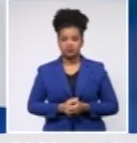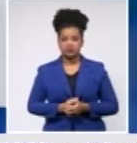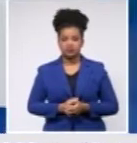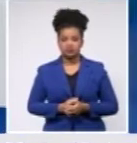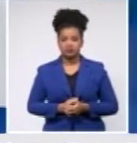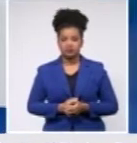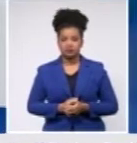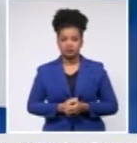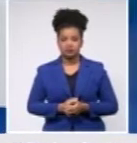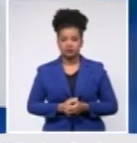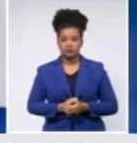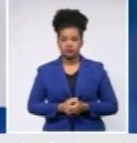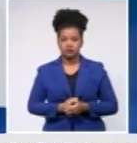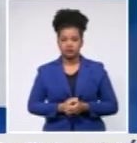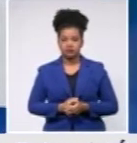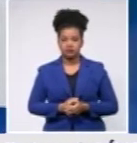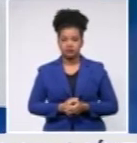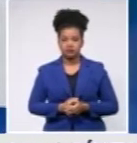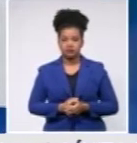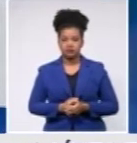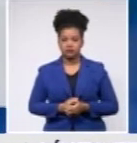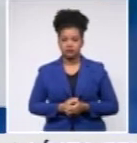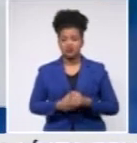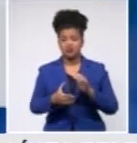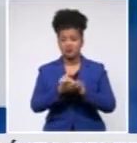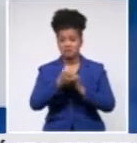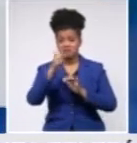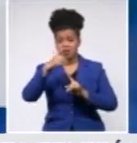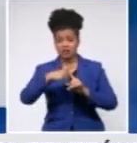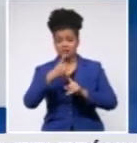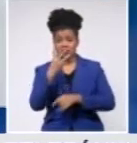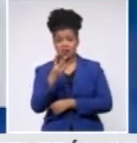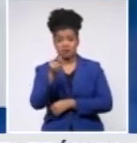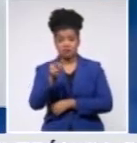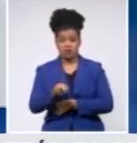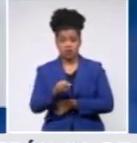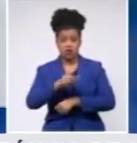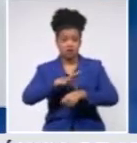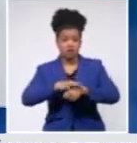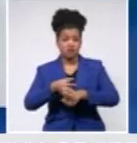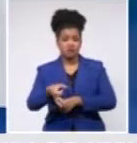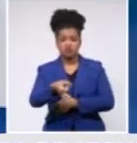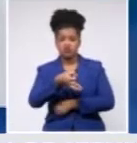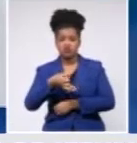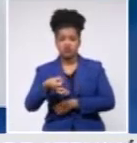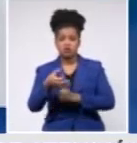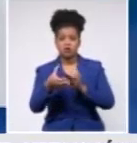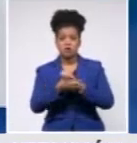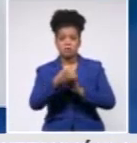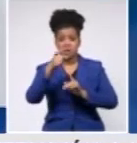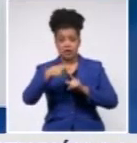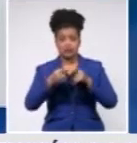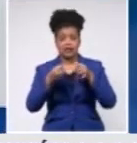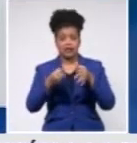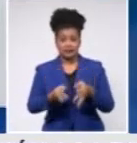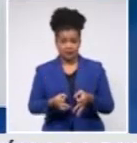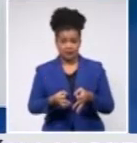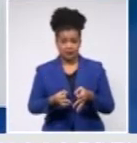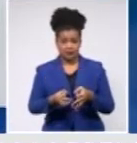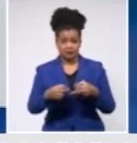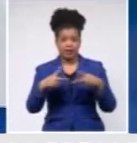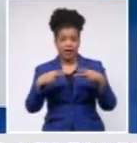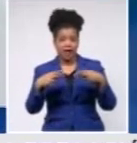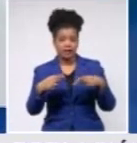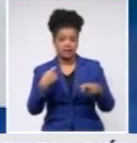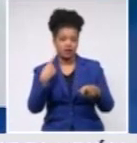from Ciego de Ávila belong to the municipalities of Ciego de Ávila with 9, Venezuela